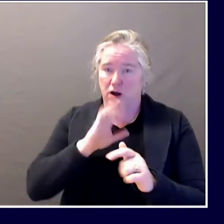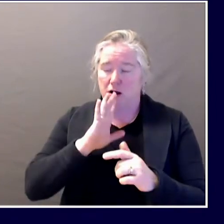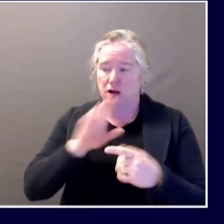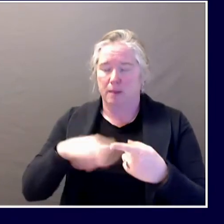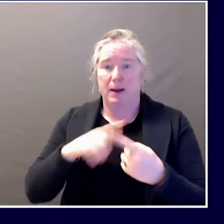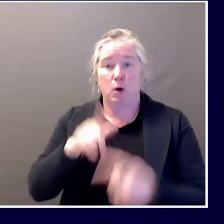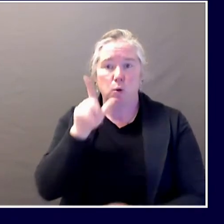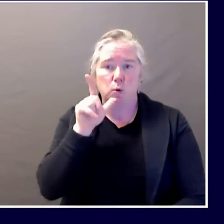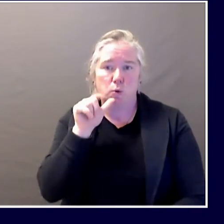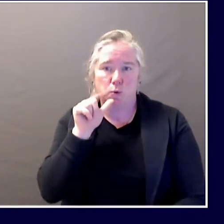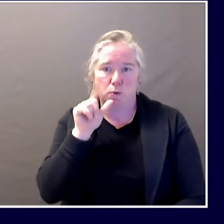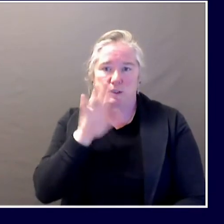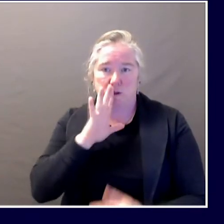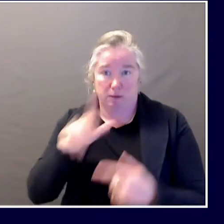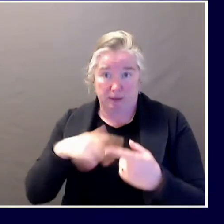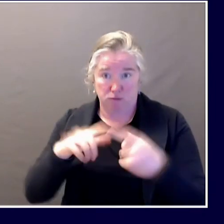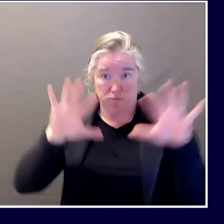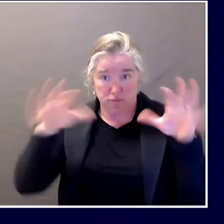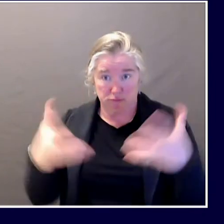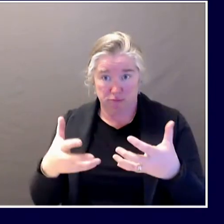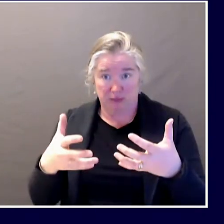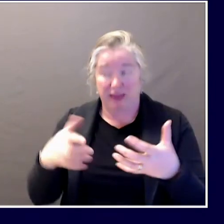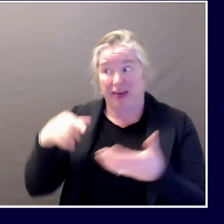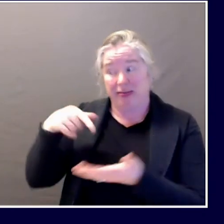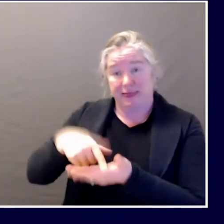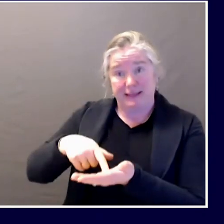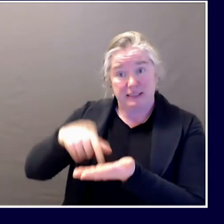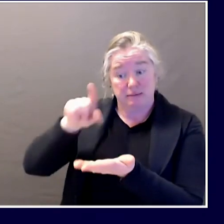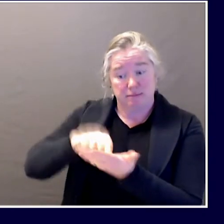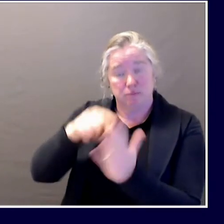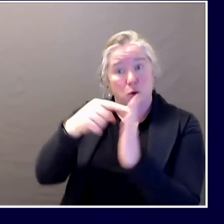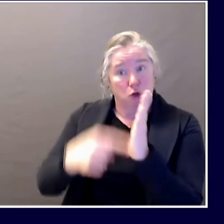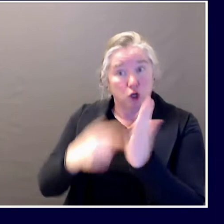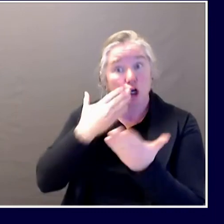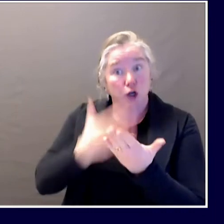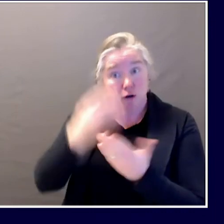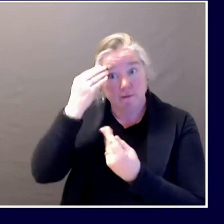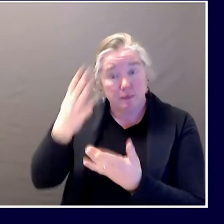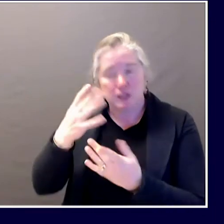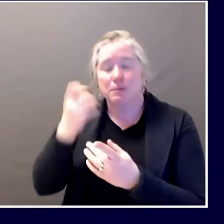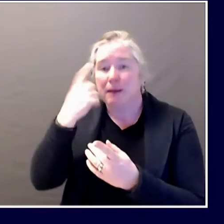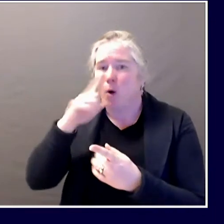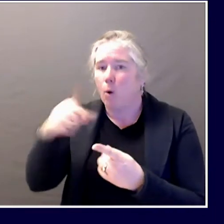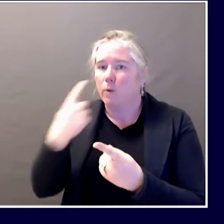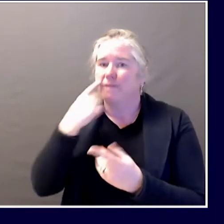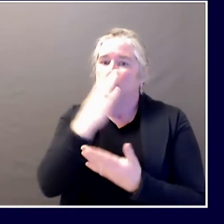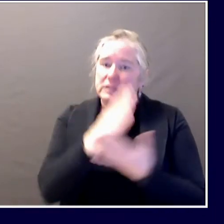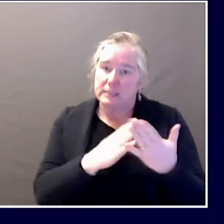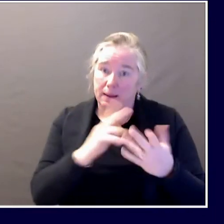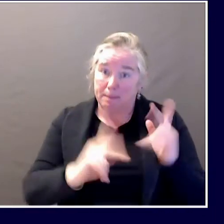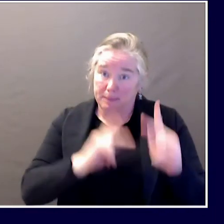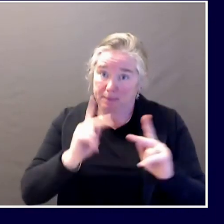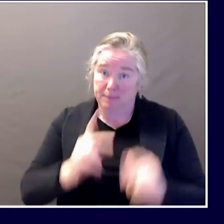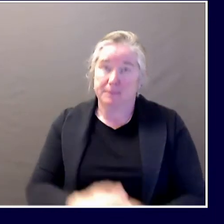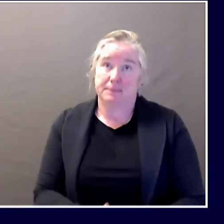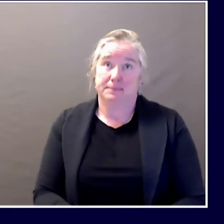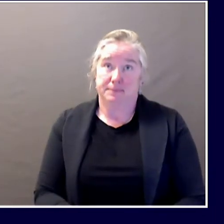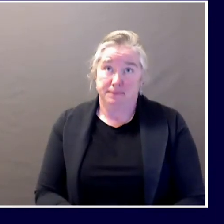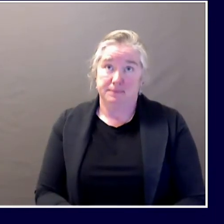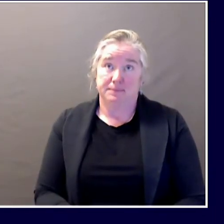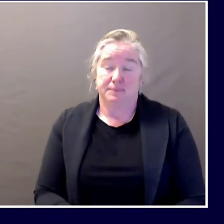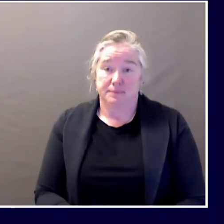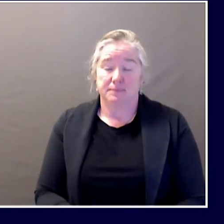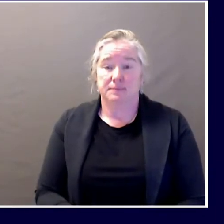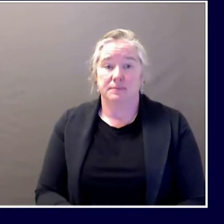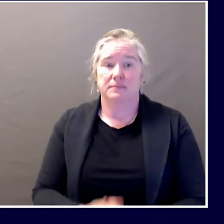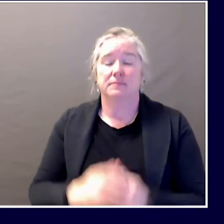who. A really important piece of this new guidance document is the focus on